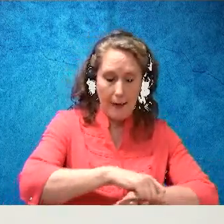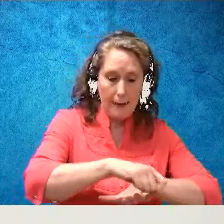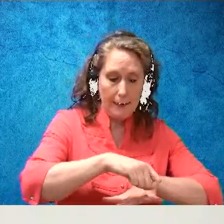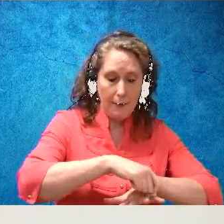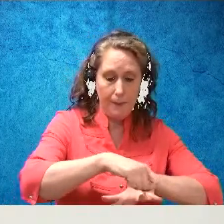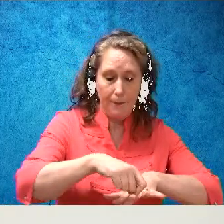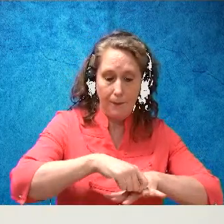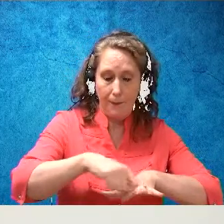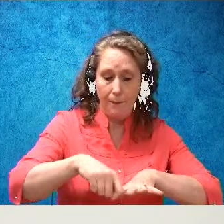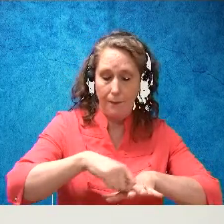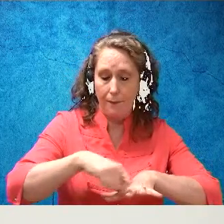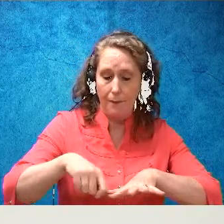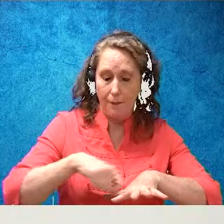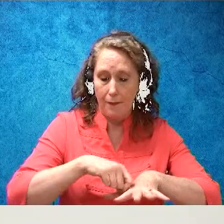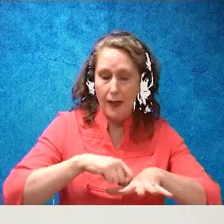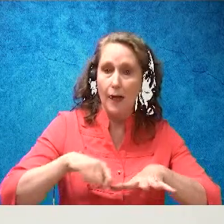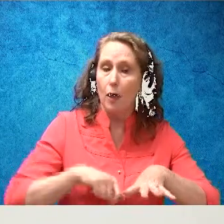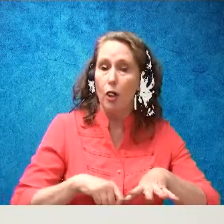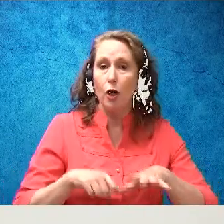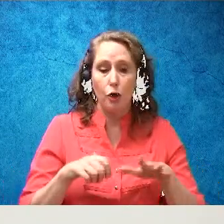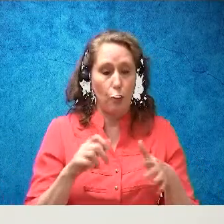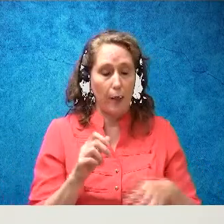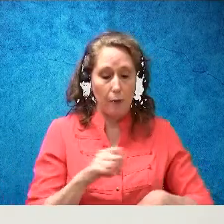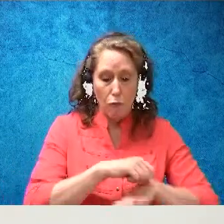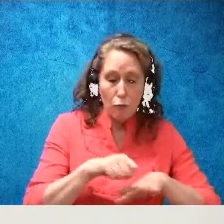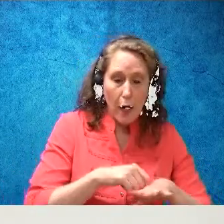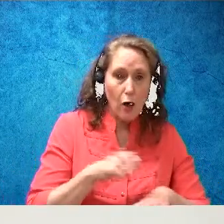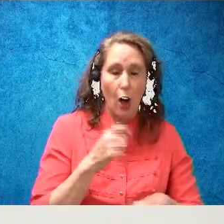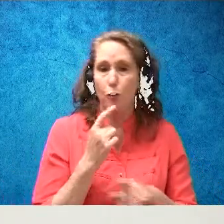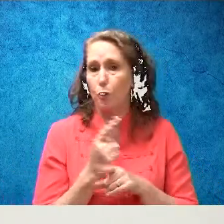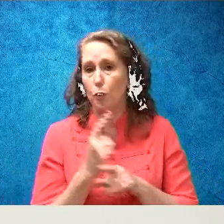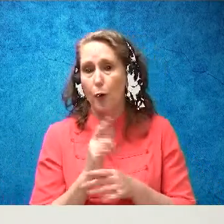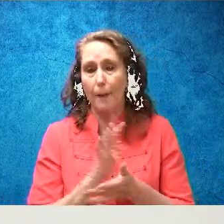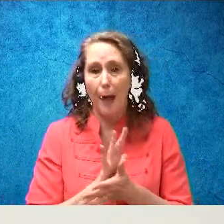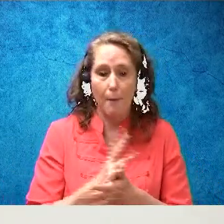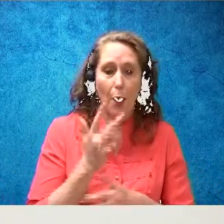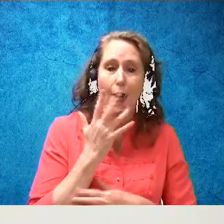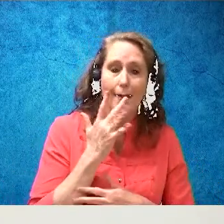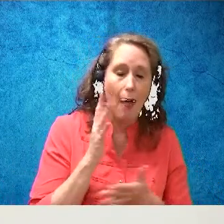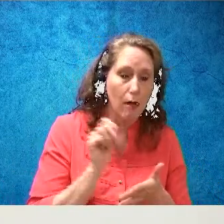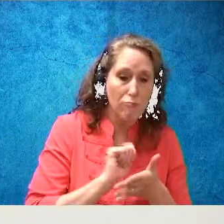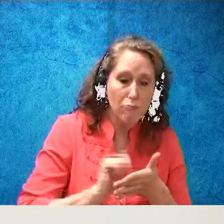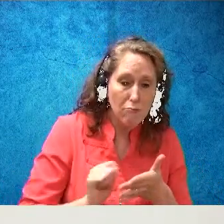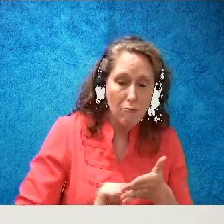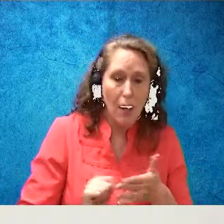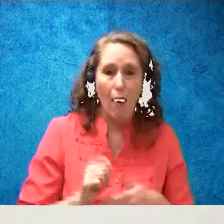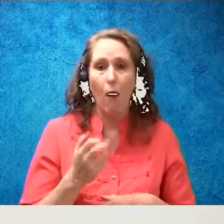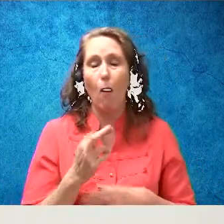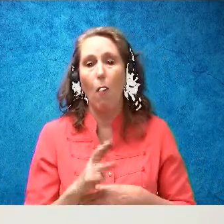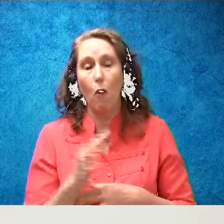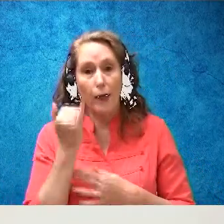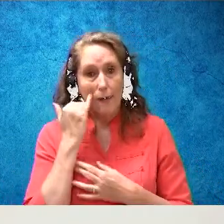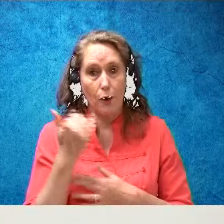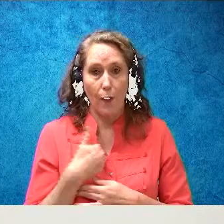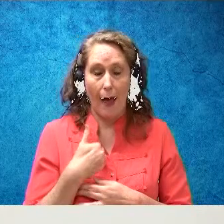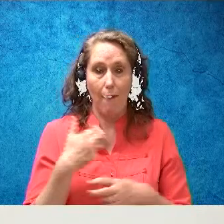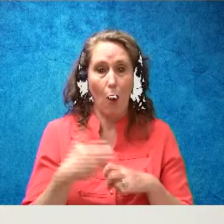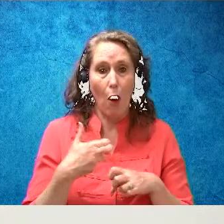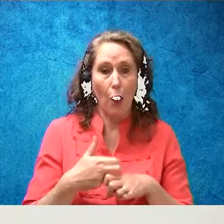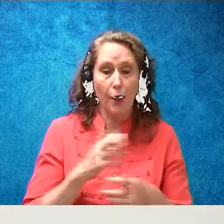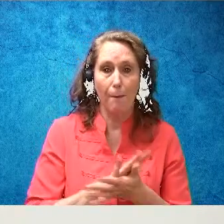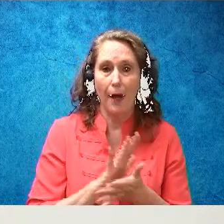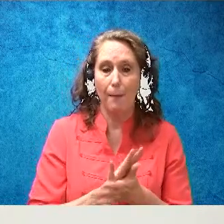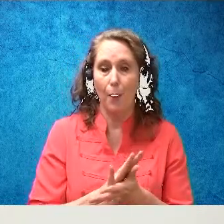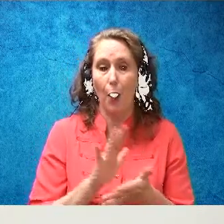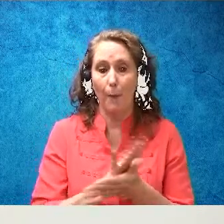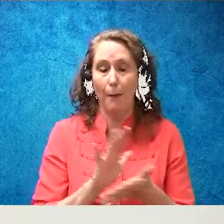a regular piece of paper, trace your hand and have fun coloring it, or you could do it if you have any construction paper or a colorful piece